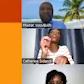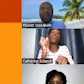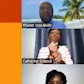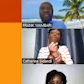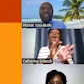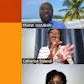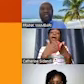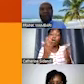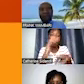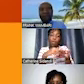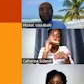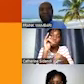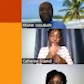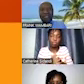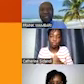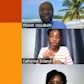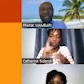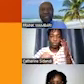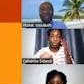what next.